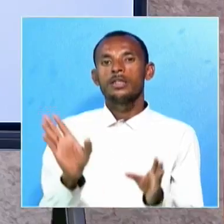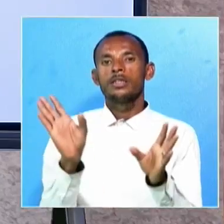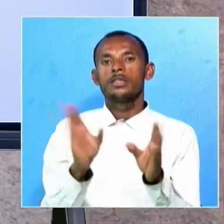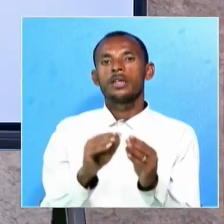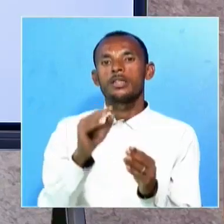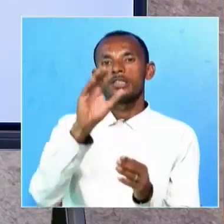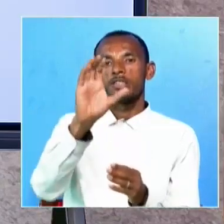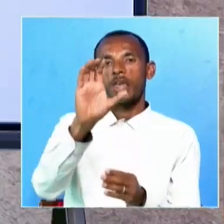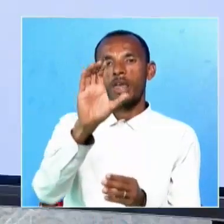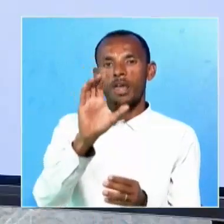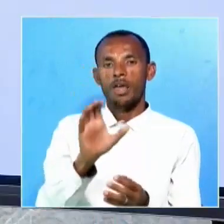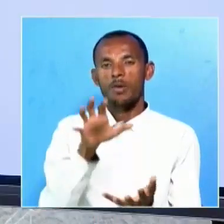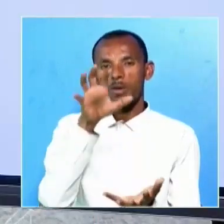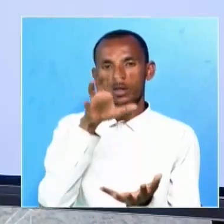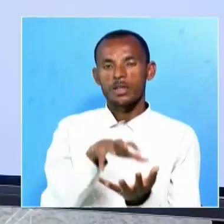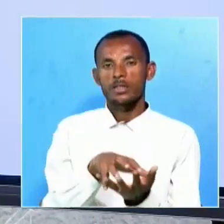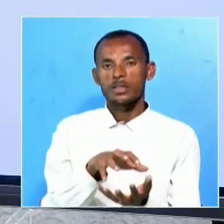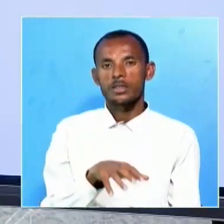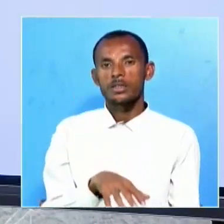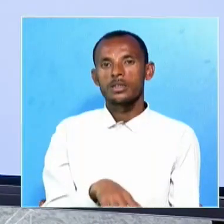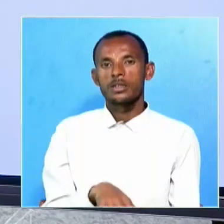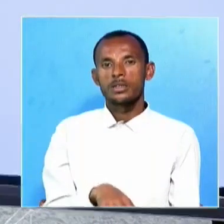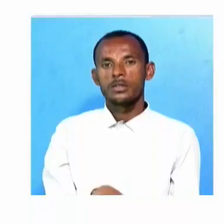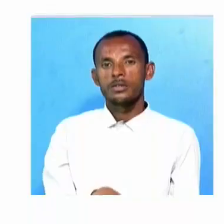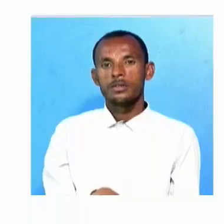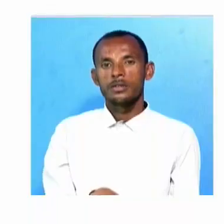C contains